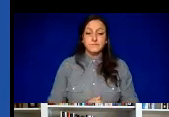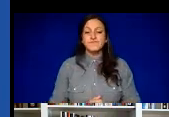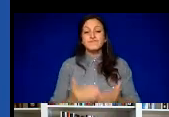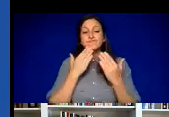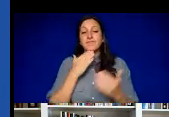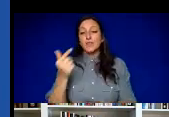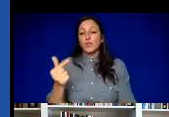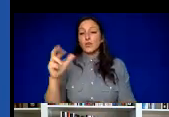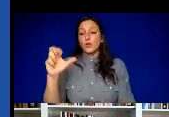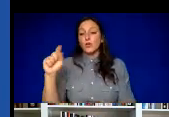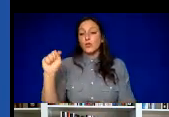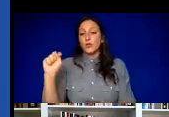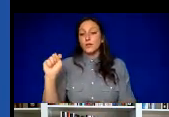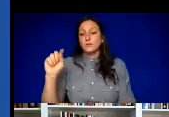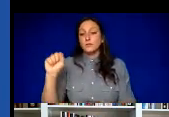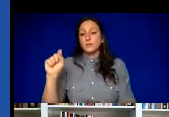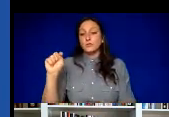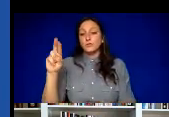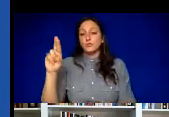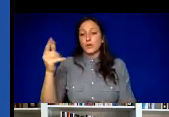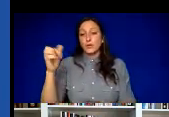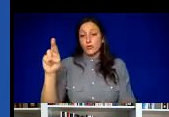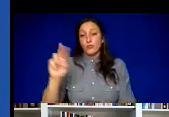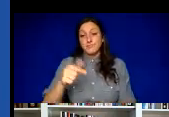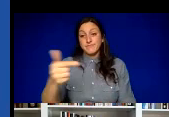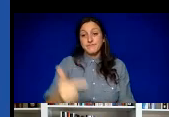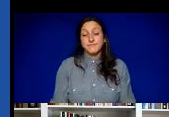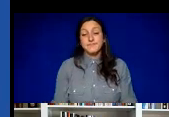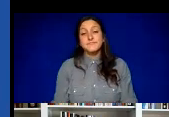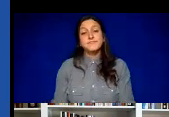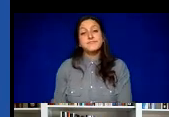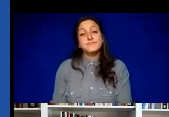Grant Stringer, I'm going to go to you next.